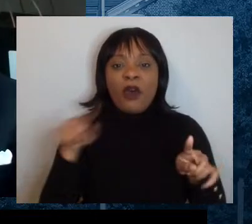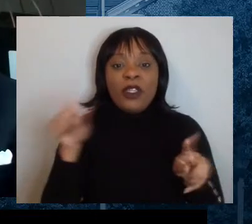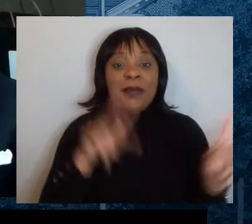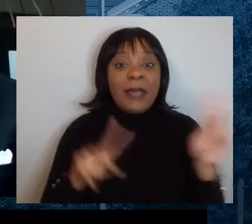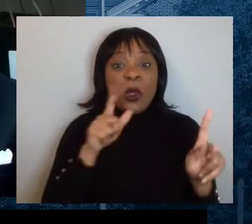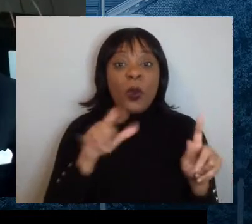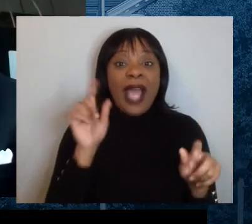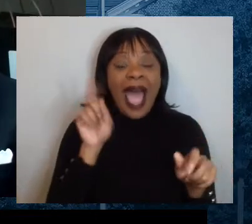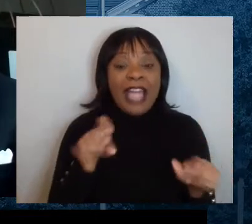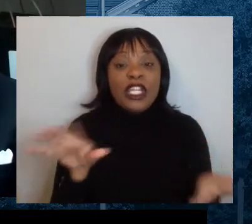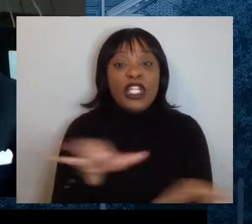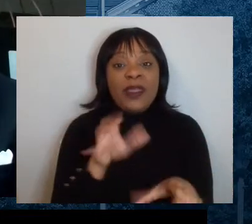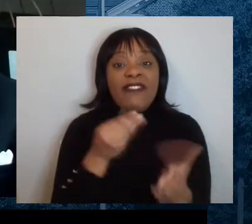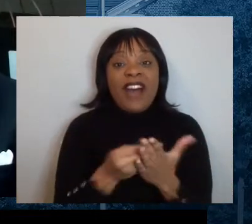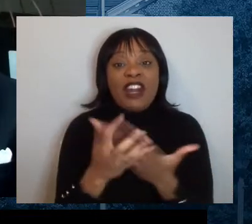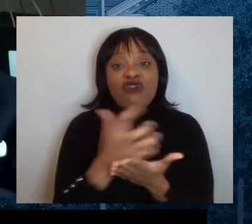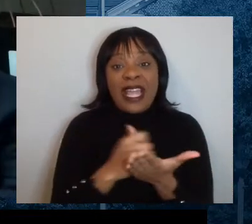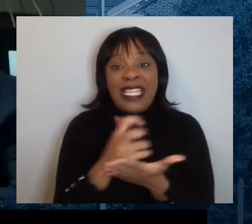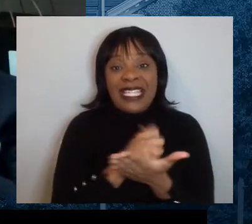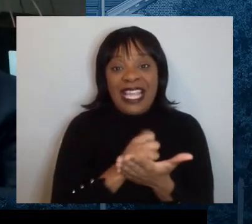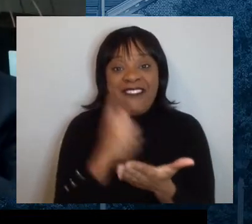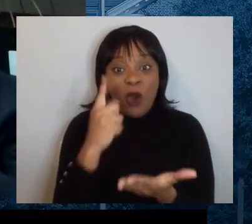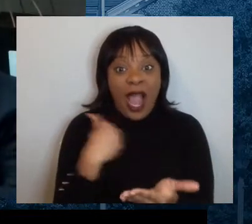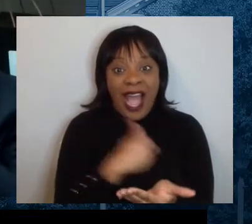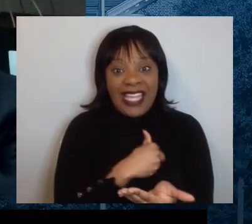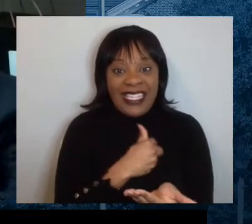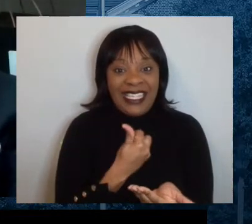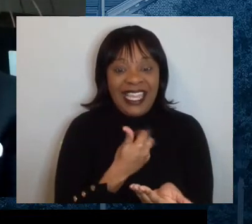do the fundraising for.